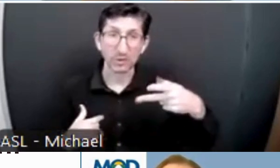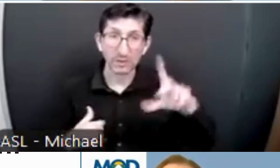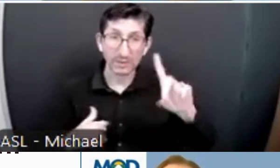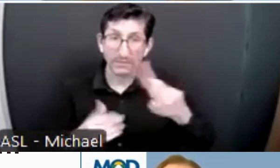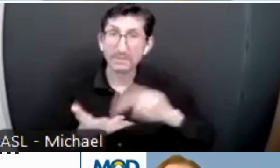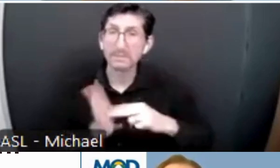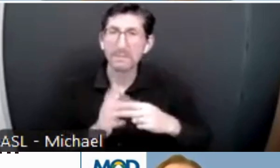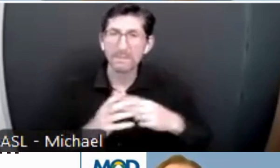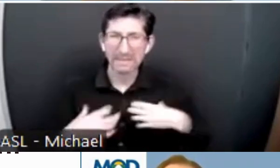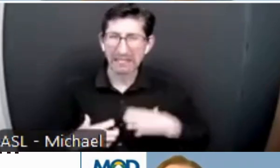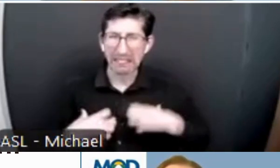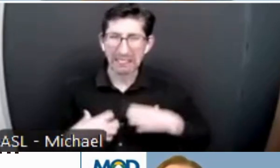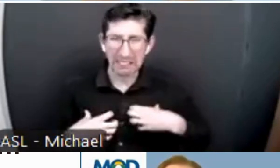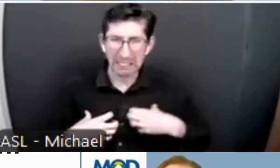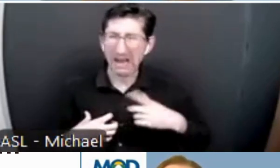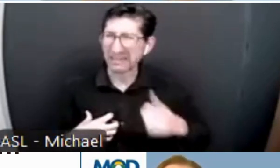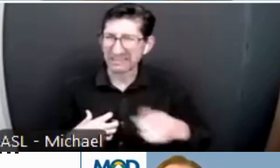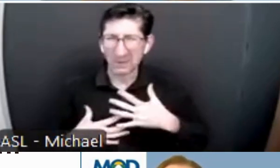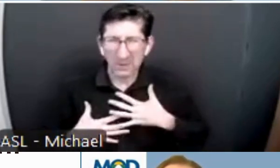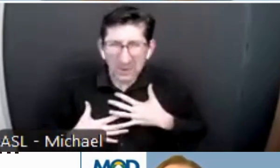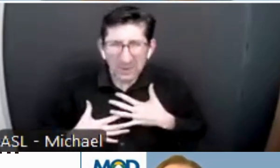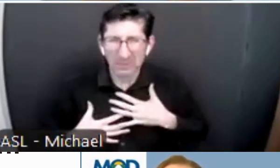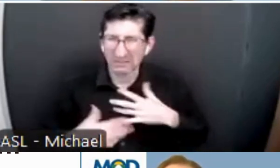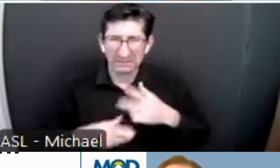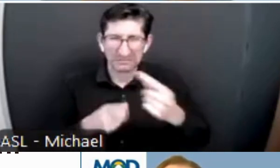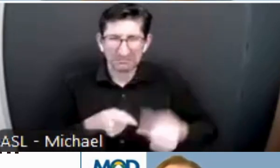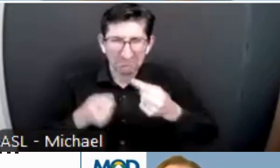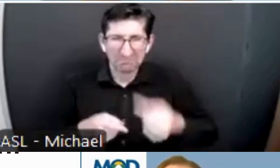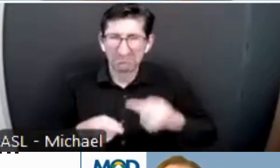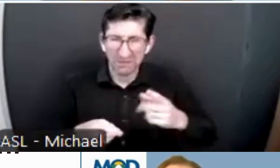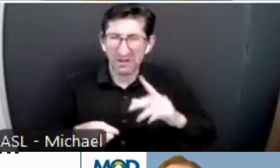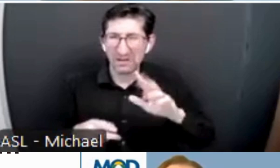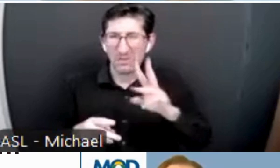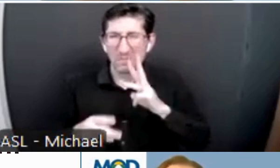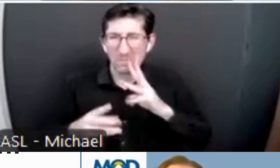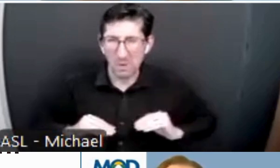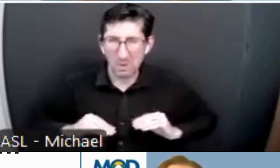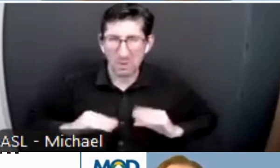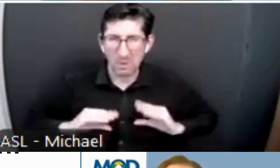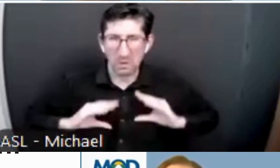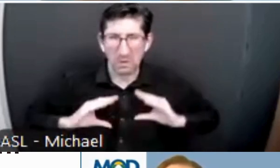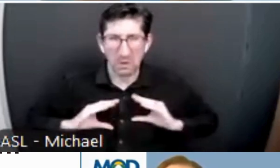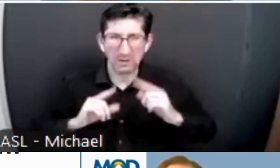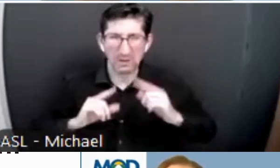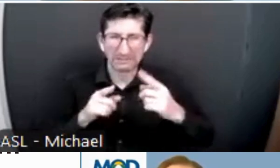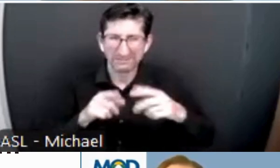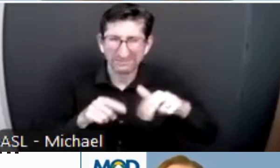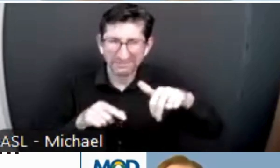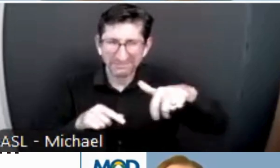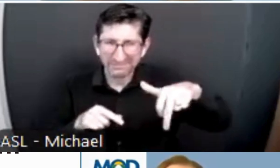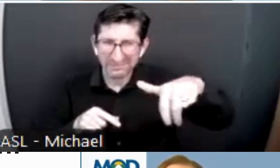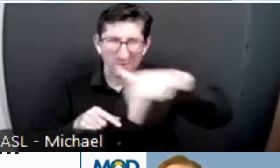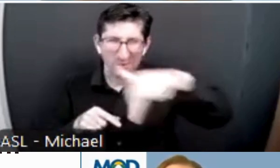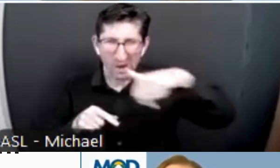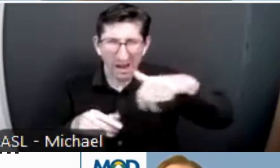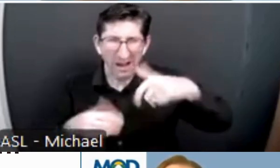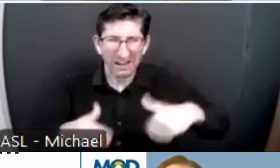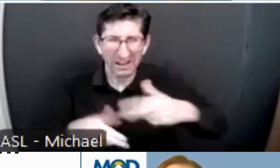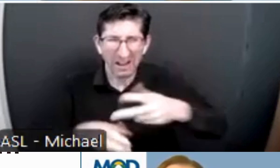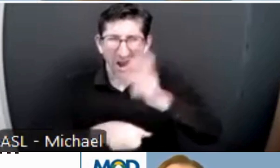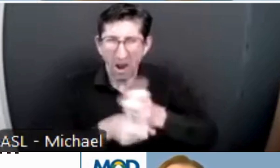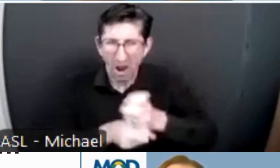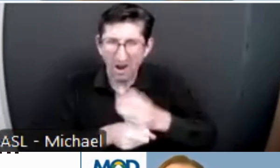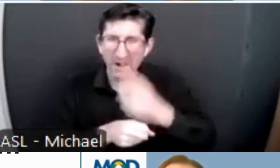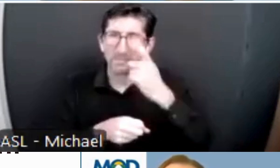ankles, both of which make walking more challenging and uncomfortable. Tia's condo association has first come, first served